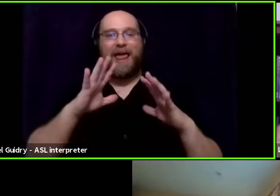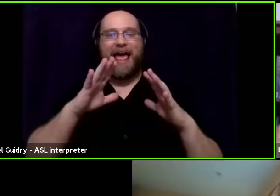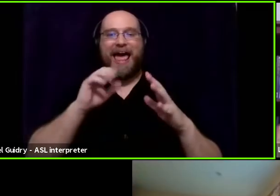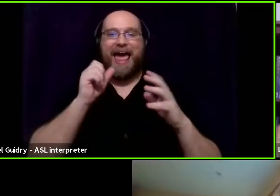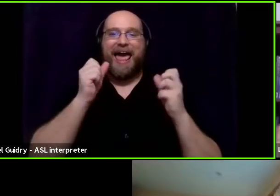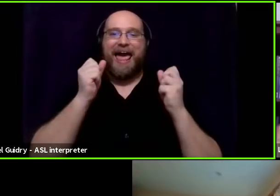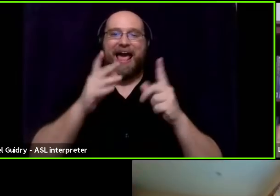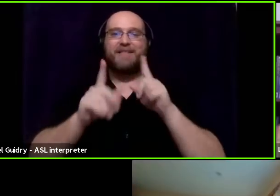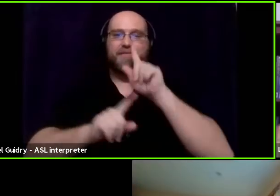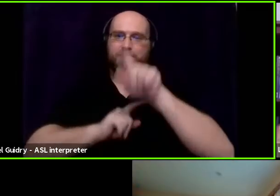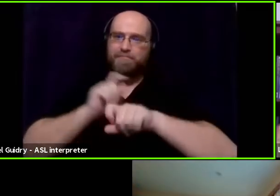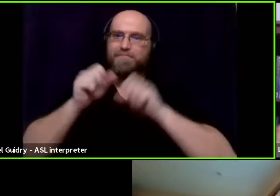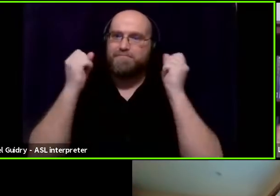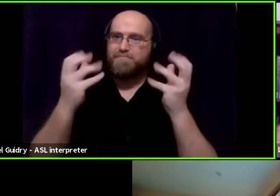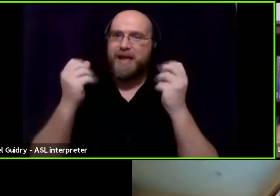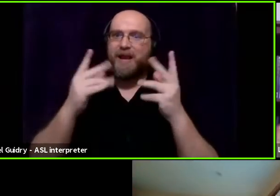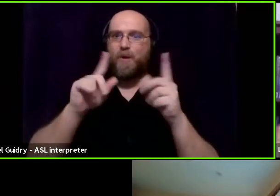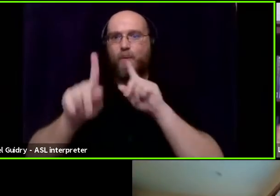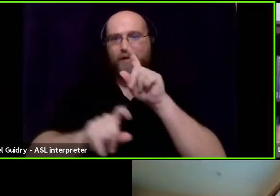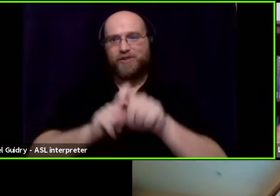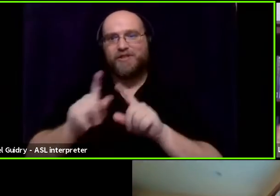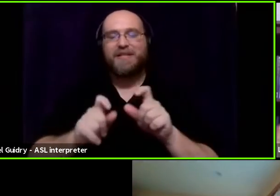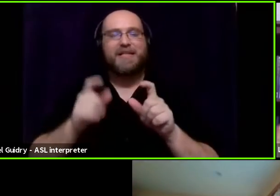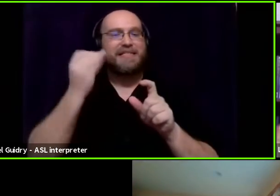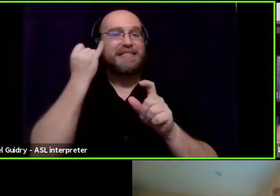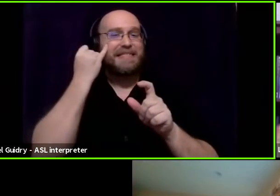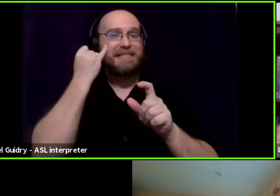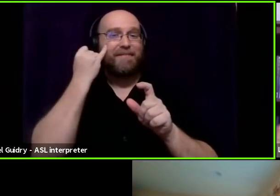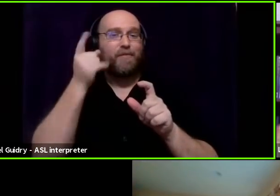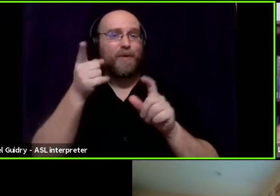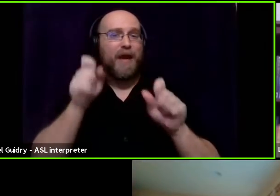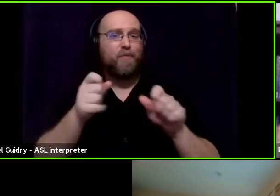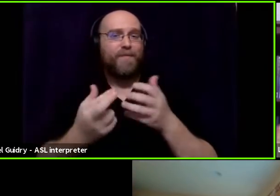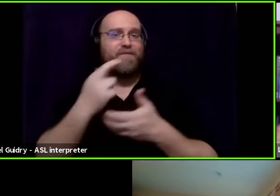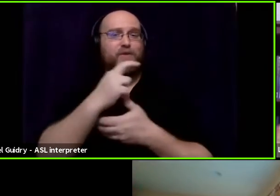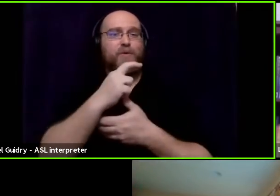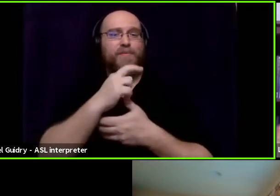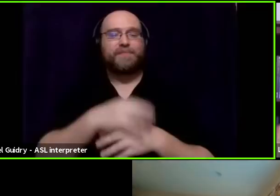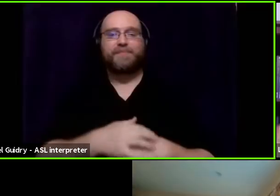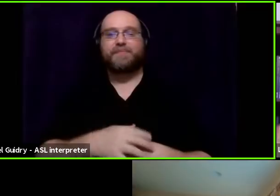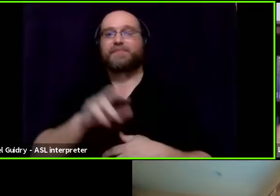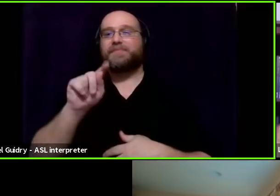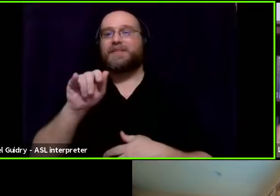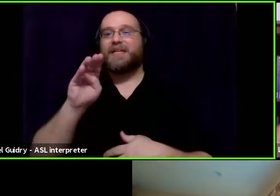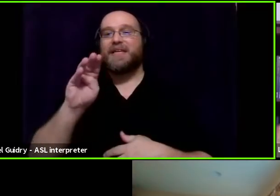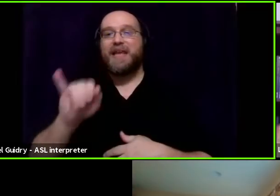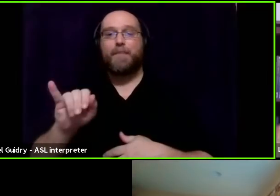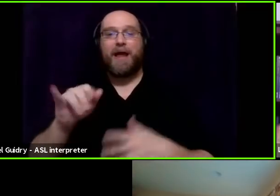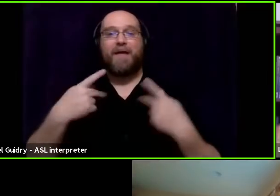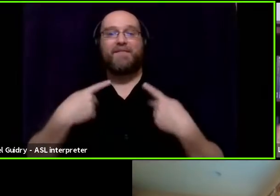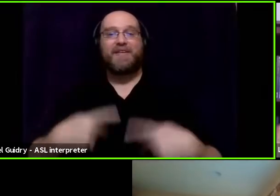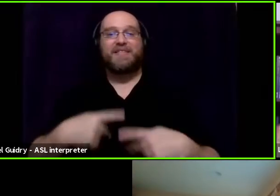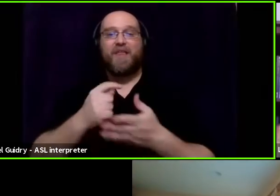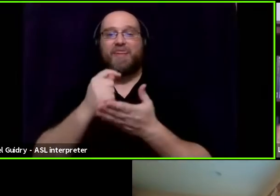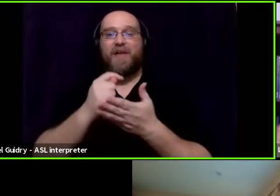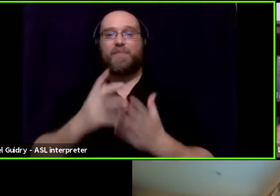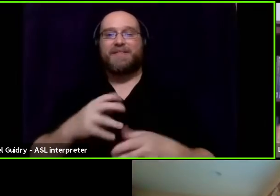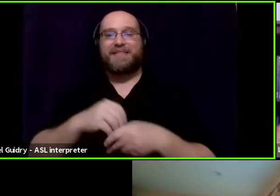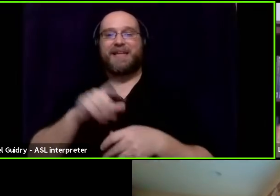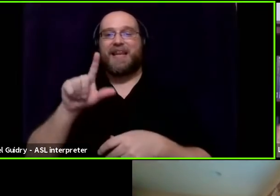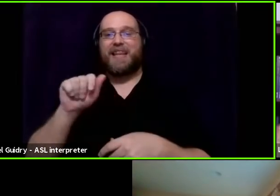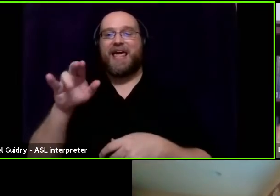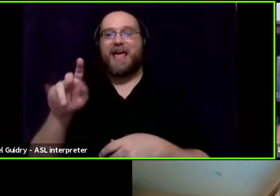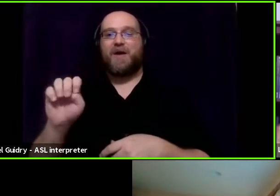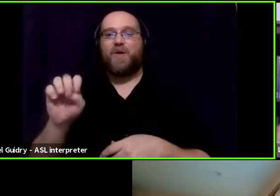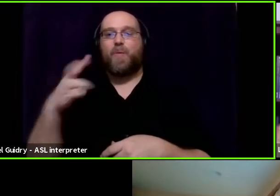see if you can review and answer some of these. So Tammy, a physical therapist in Lake Washington, says her colleagues in Tacoma